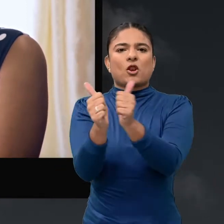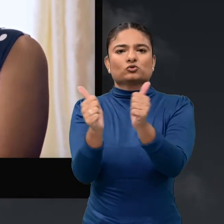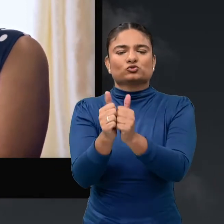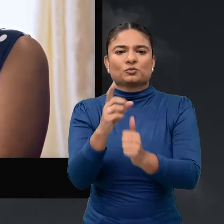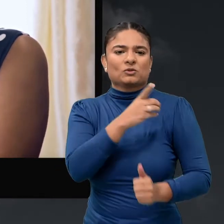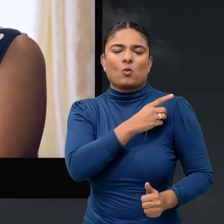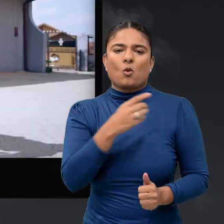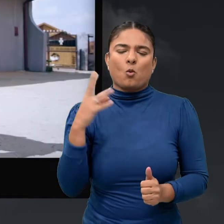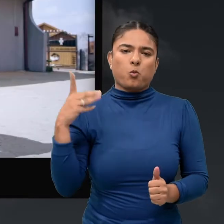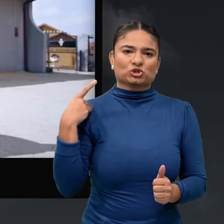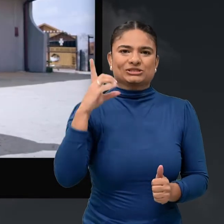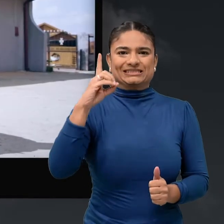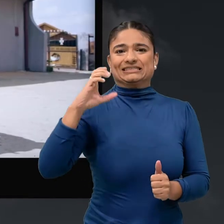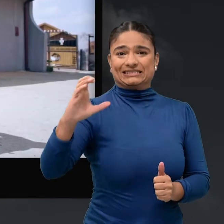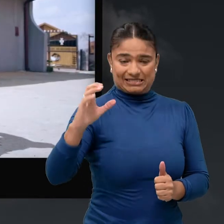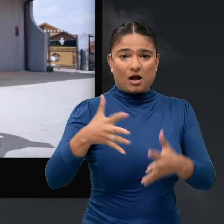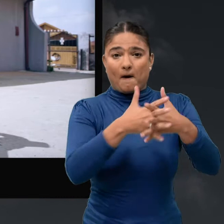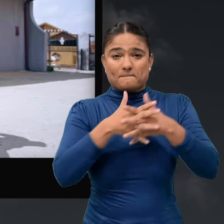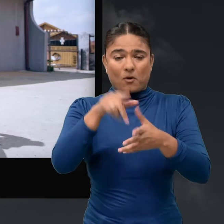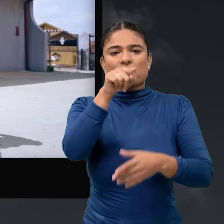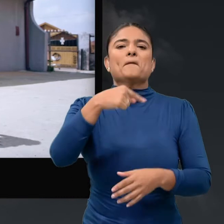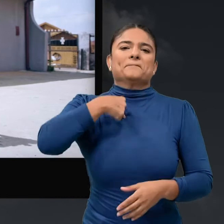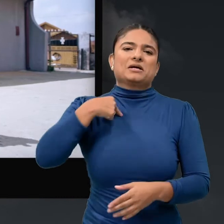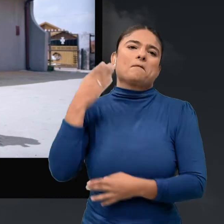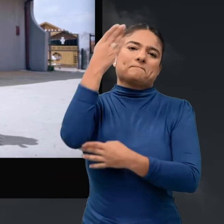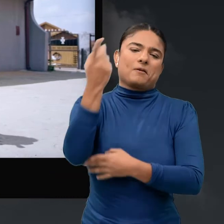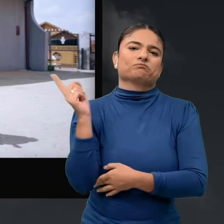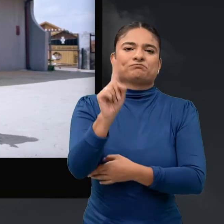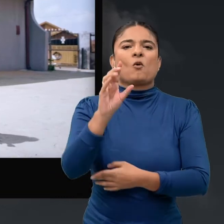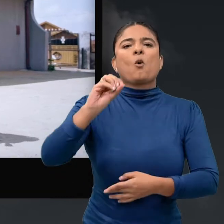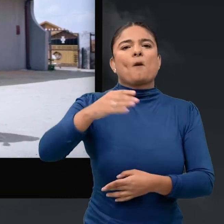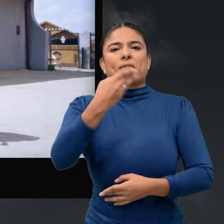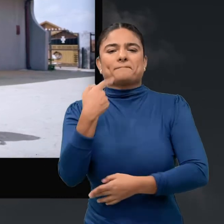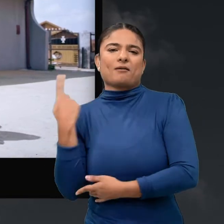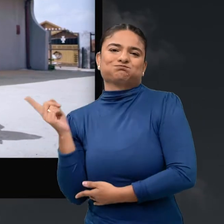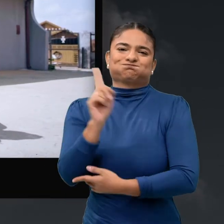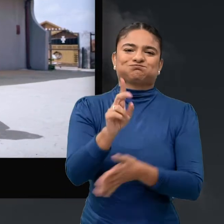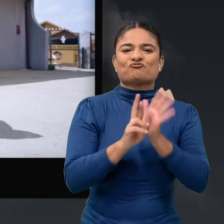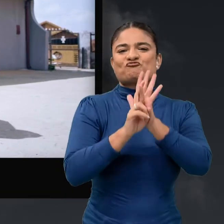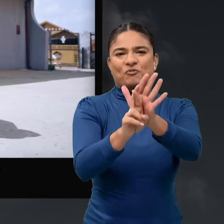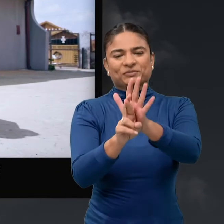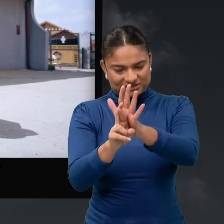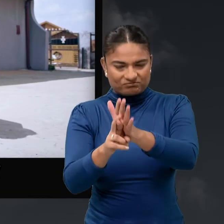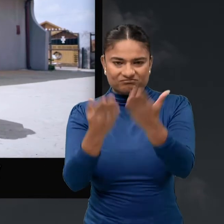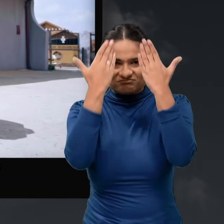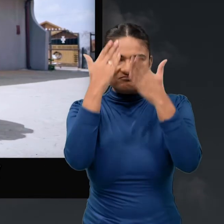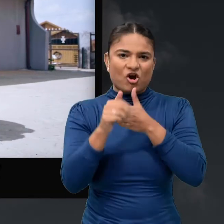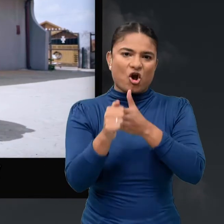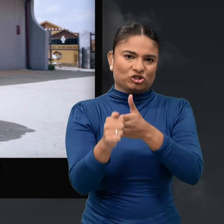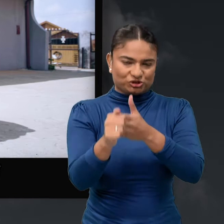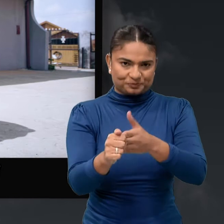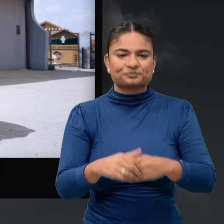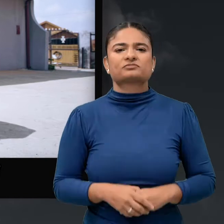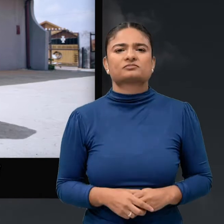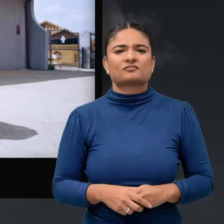Mandela Washington Fellow, which was President Obama's flagship program for young African leaders, and